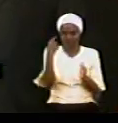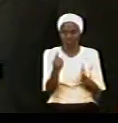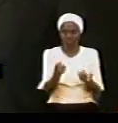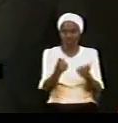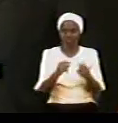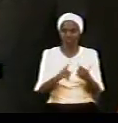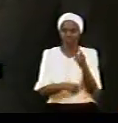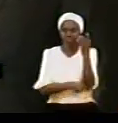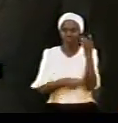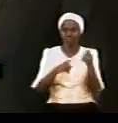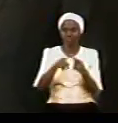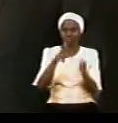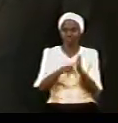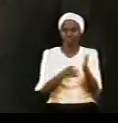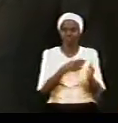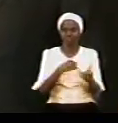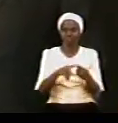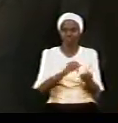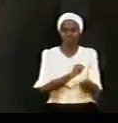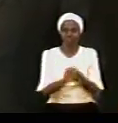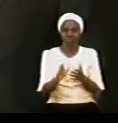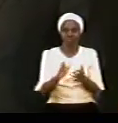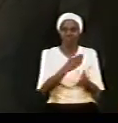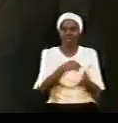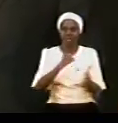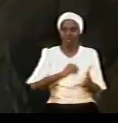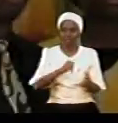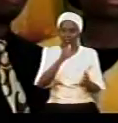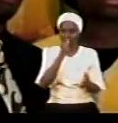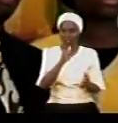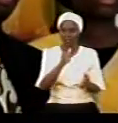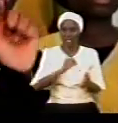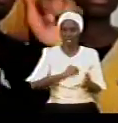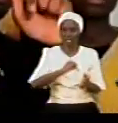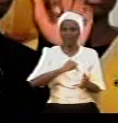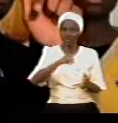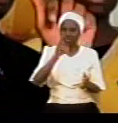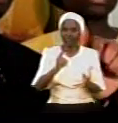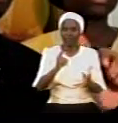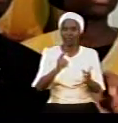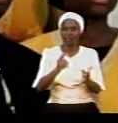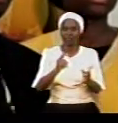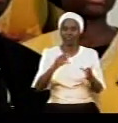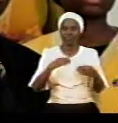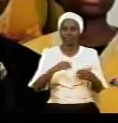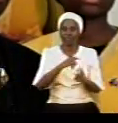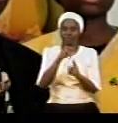admit that there have been times it's taken away my joy. But